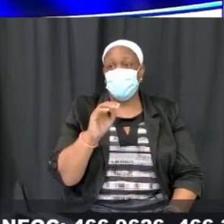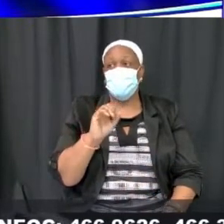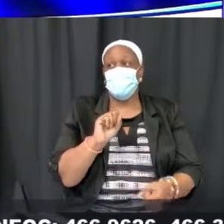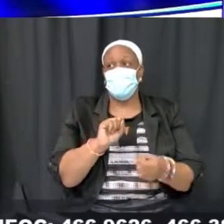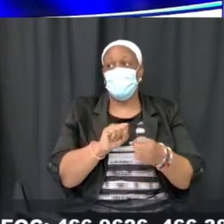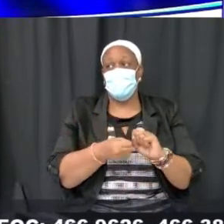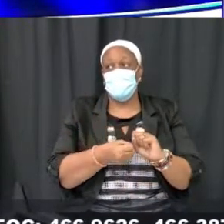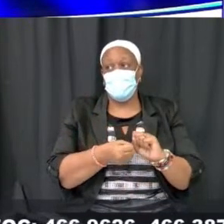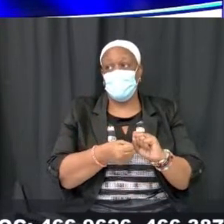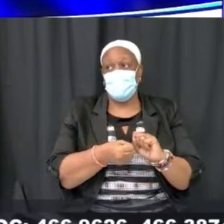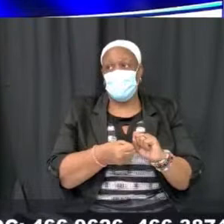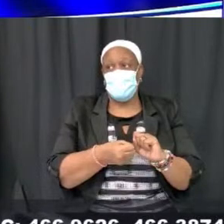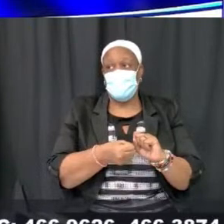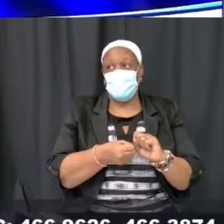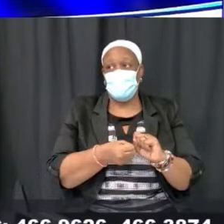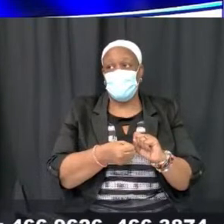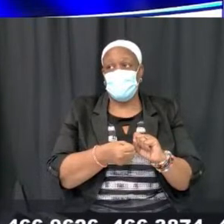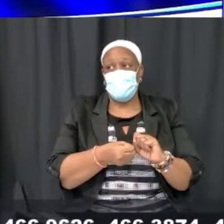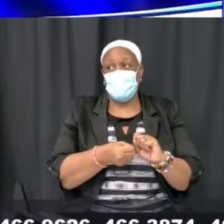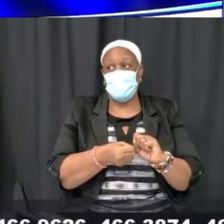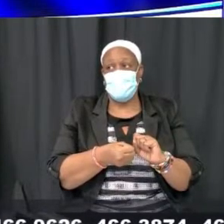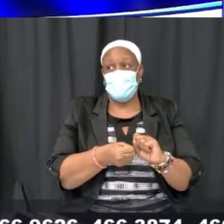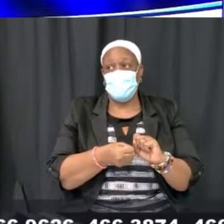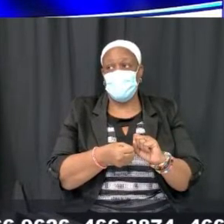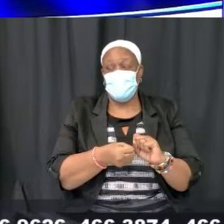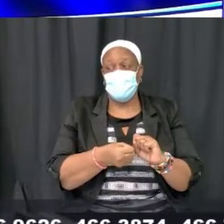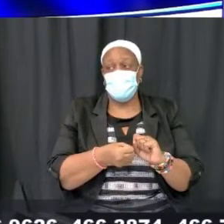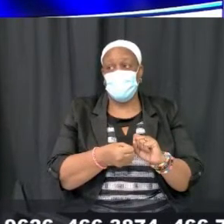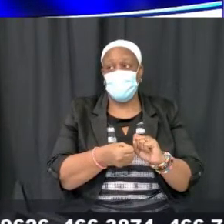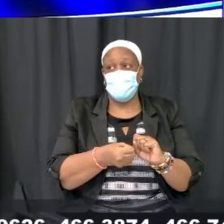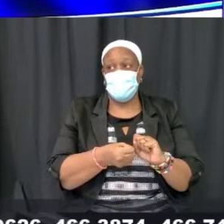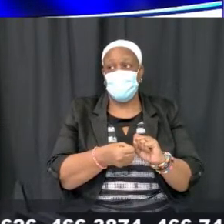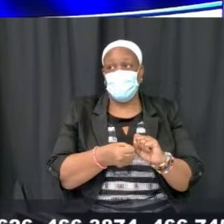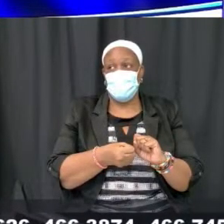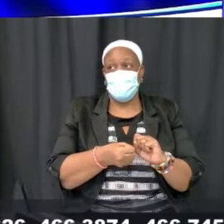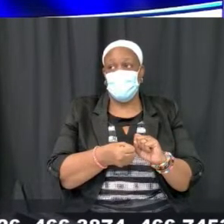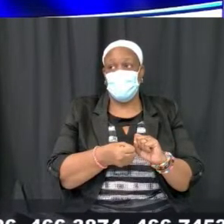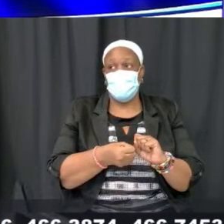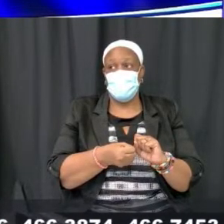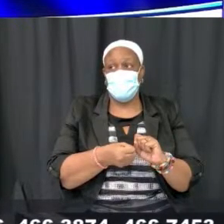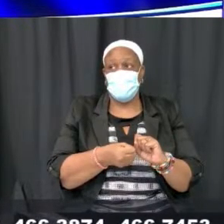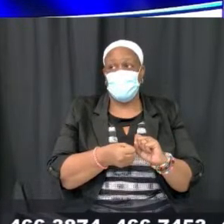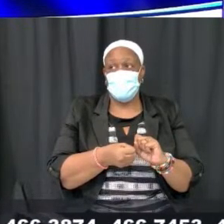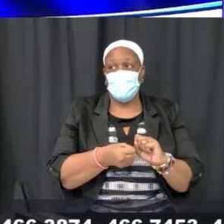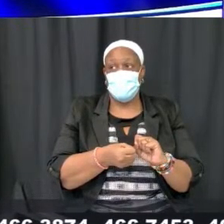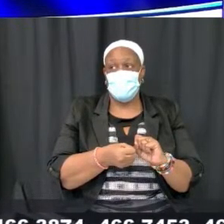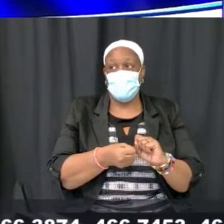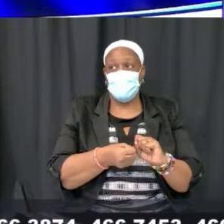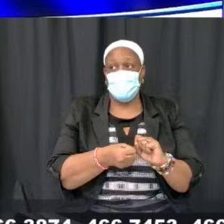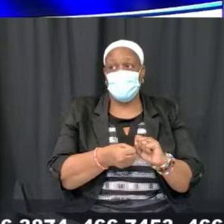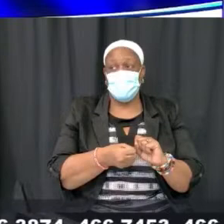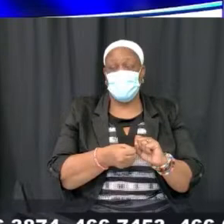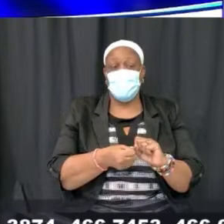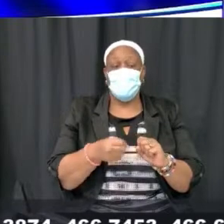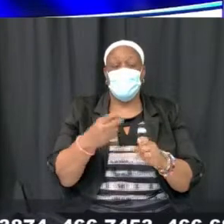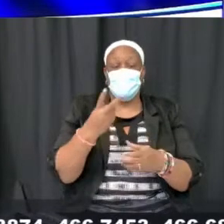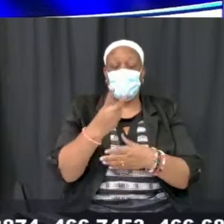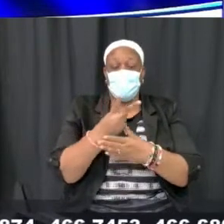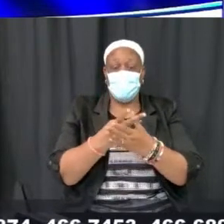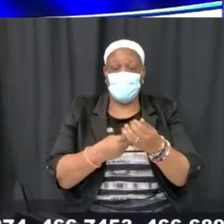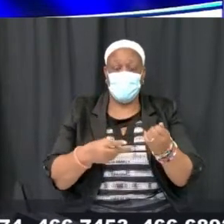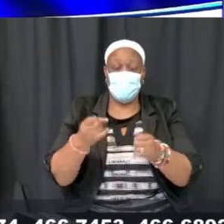between these new regulations and the previous ones is the standardization of the provisions for both islands,